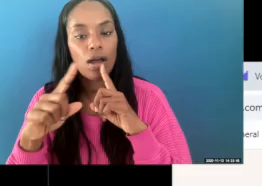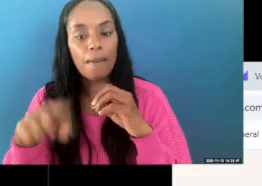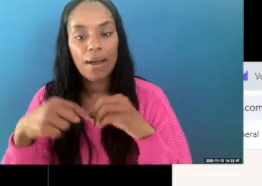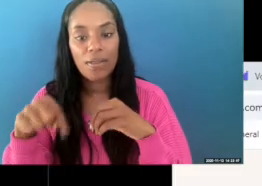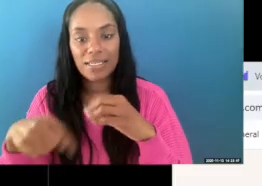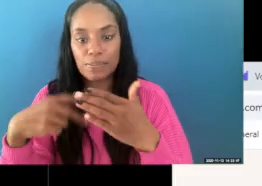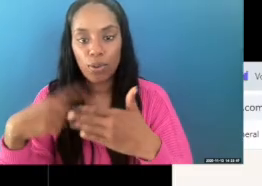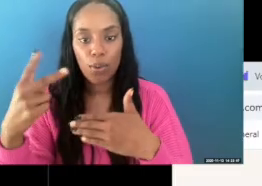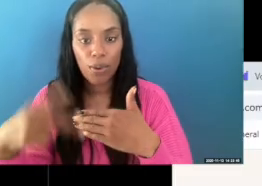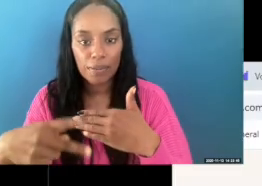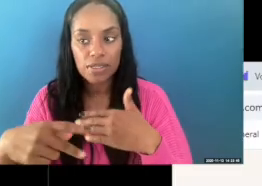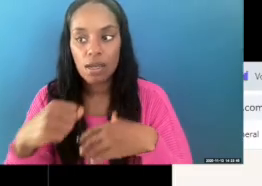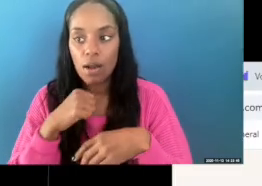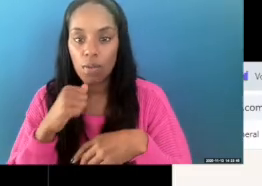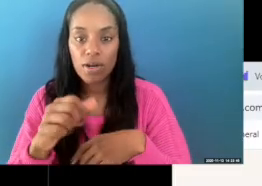was that.